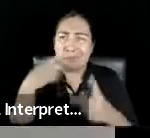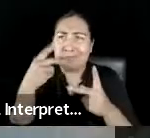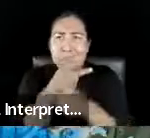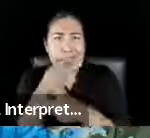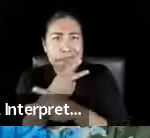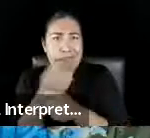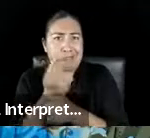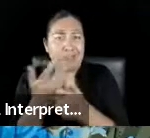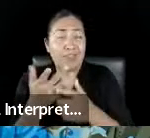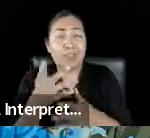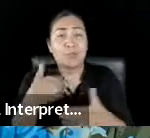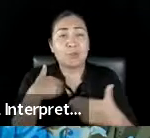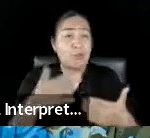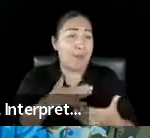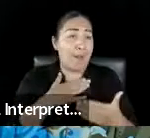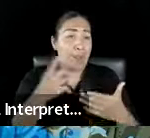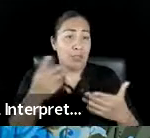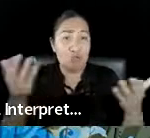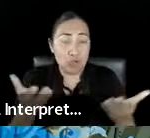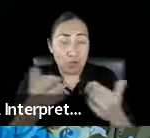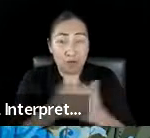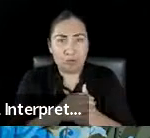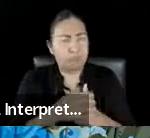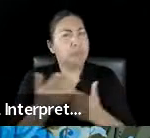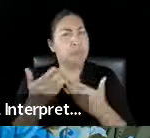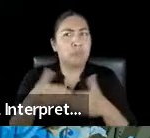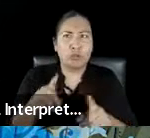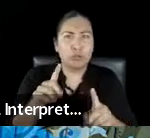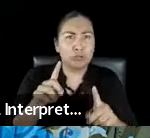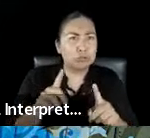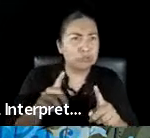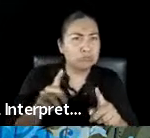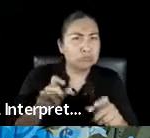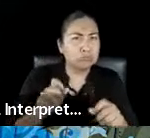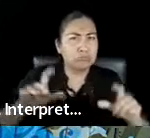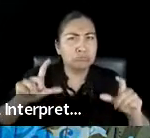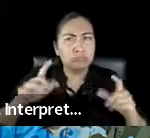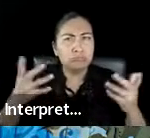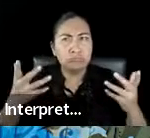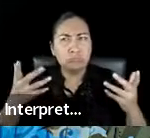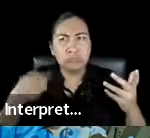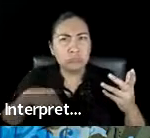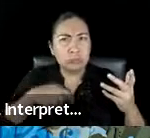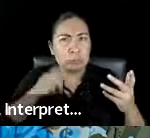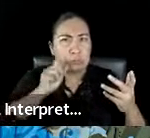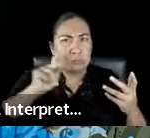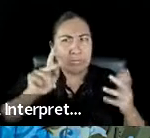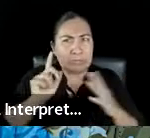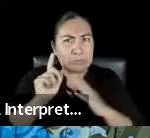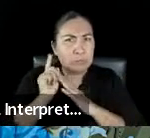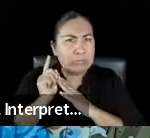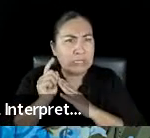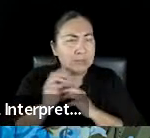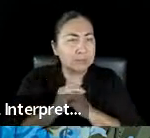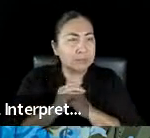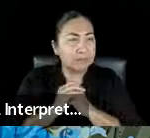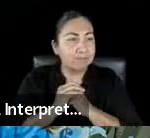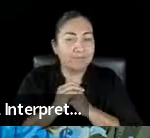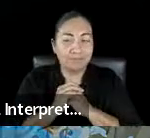I'm so stoked that you were able to be here. I lost you for 1 second. We're going to get us back up here in just 1 second.